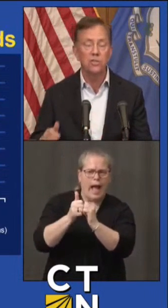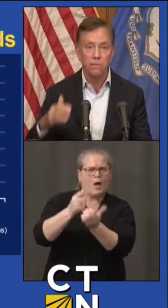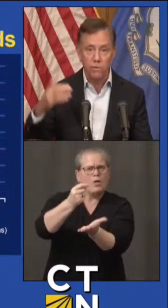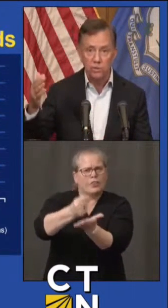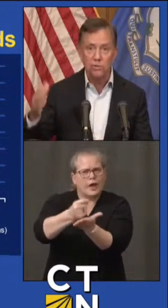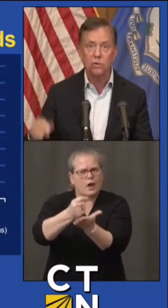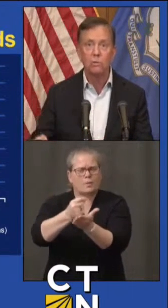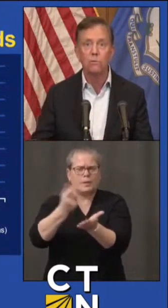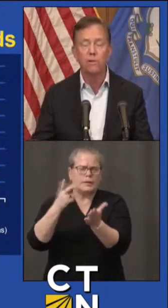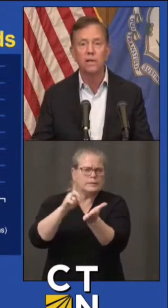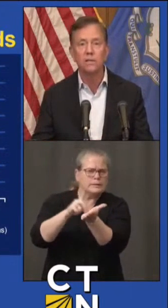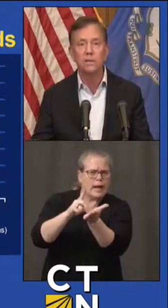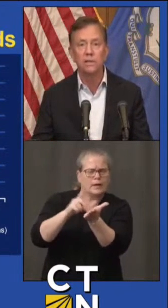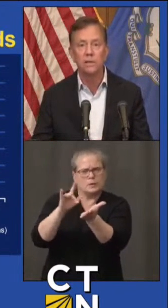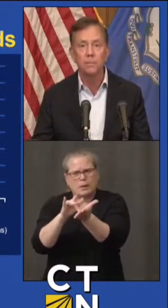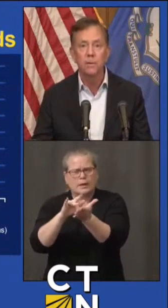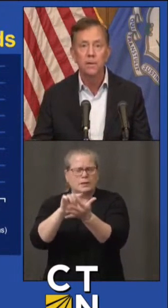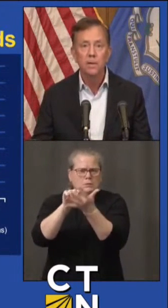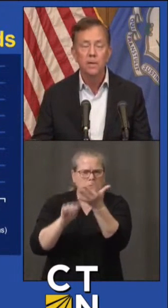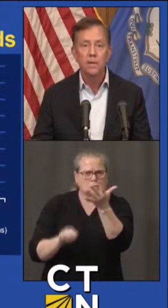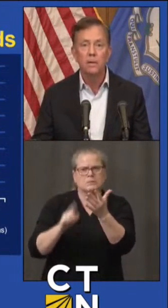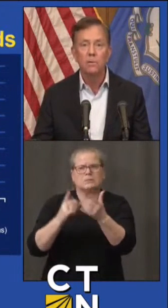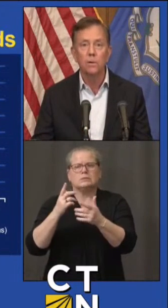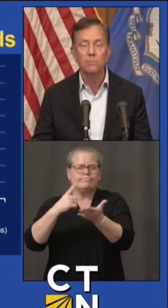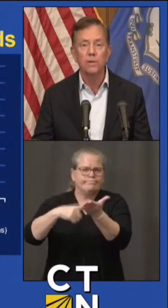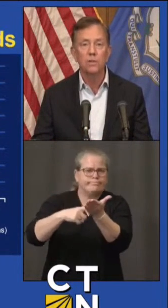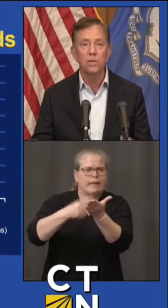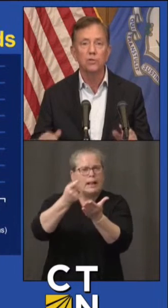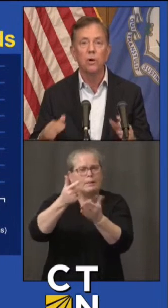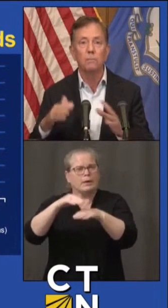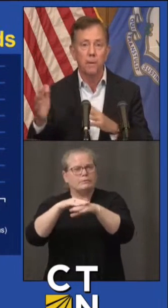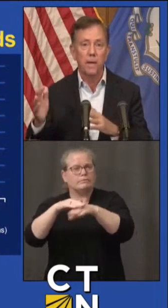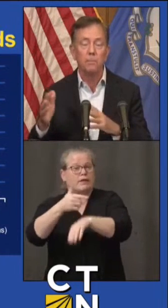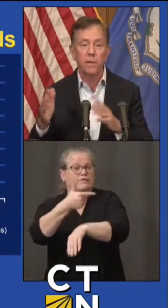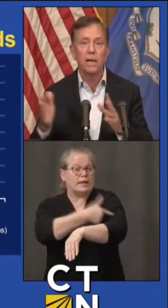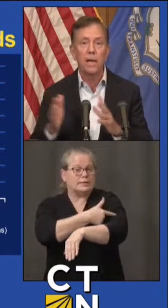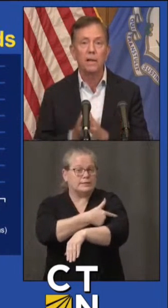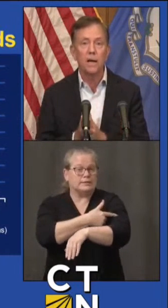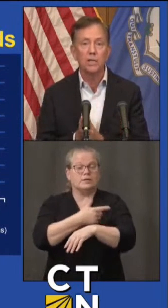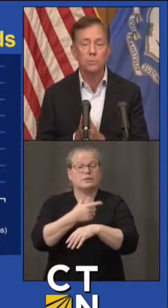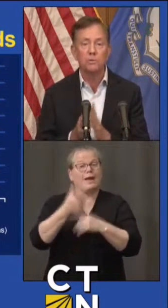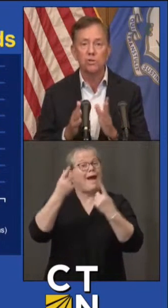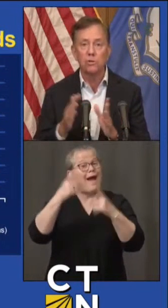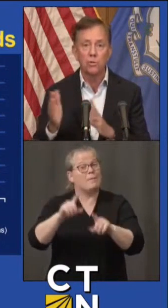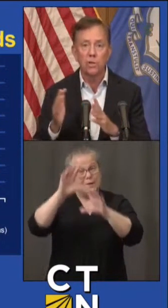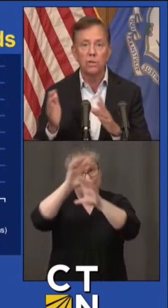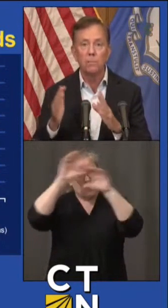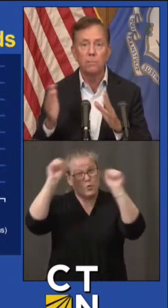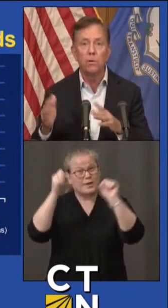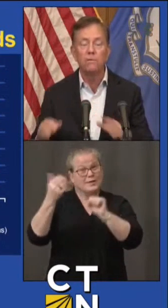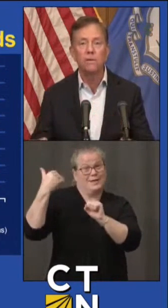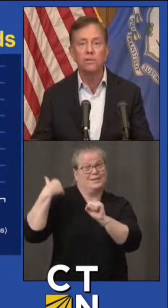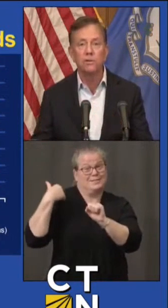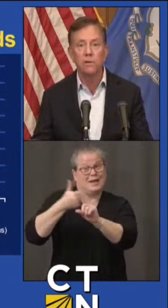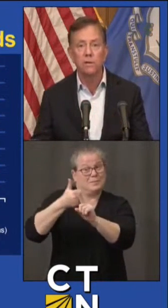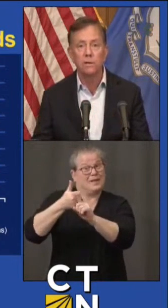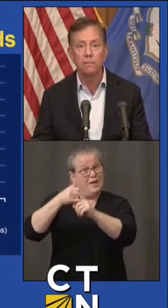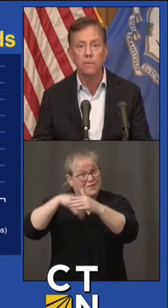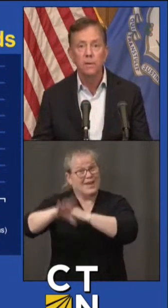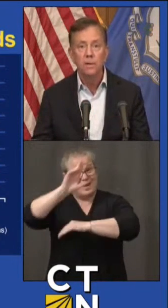some of which you saw reflected in, President Trump being able to get out of the hospital sooner, and the number of